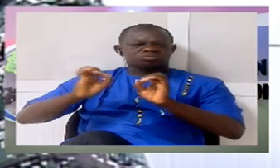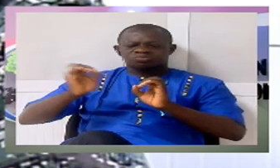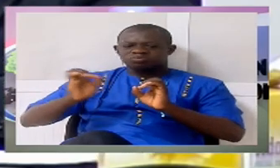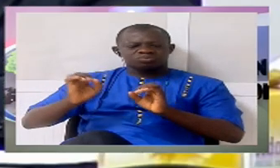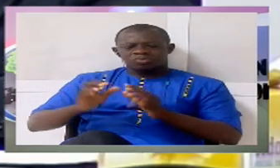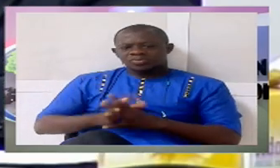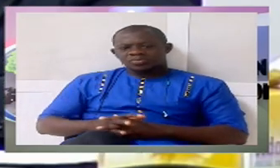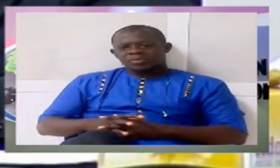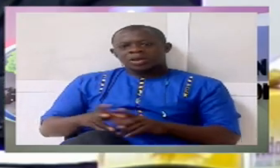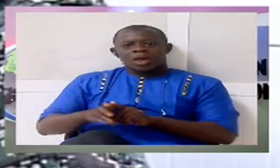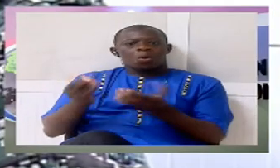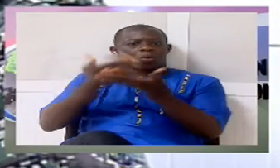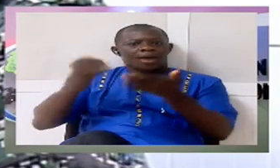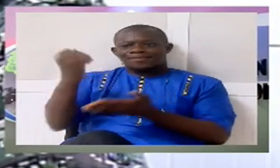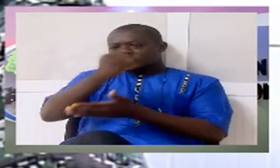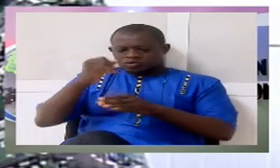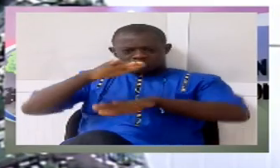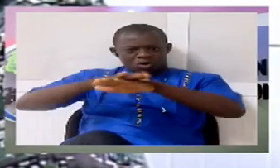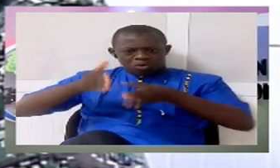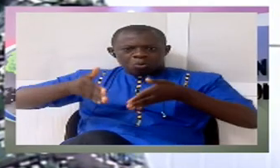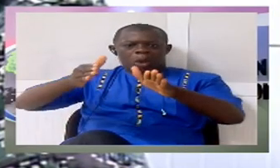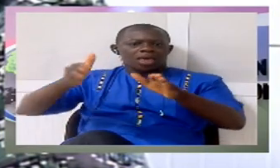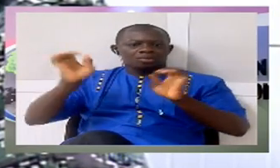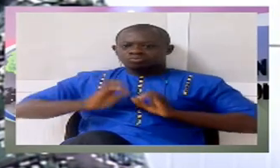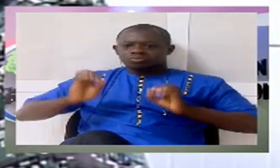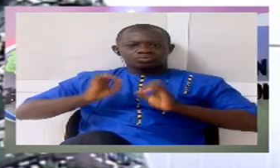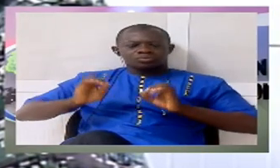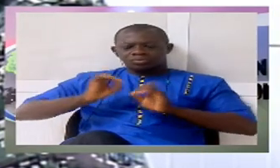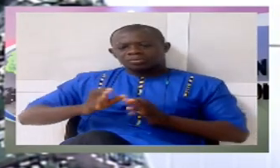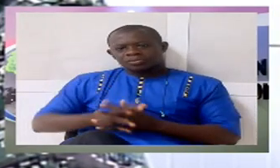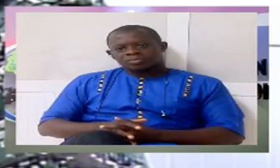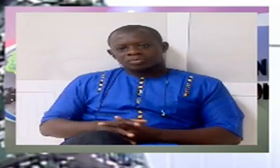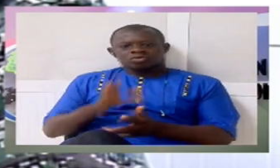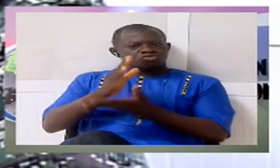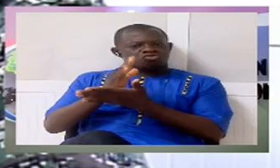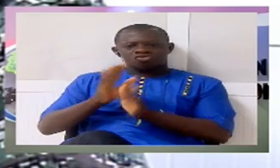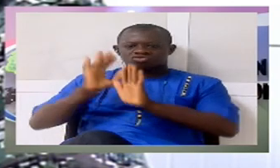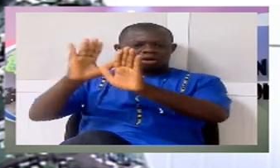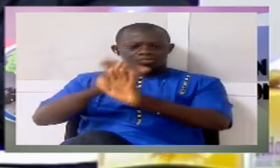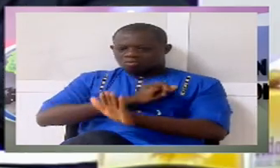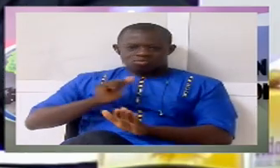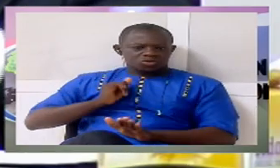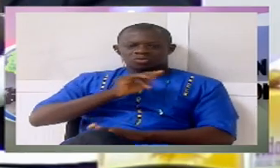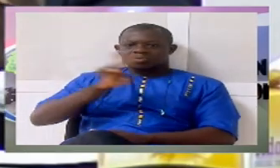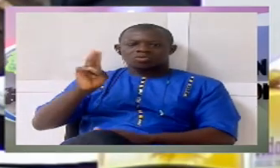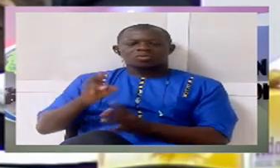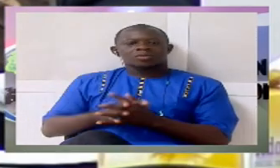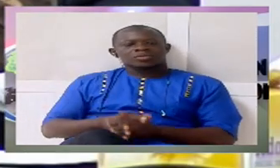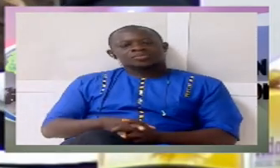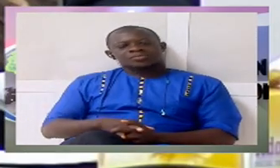was in the threat. He was in the threat. Because he did not got onto the highway. He was in the threat.